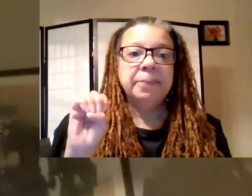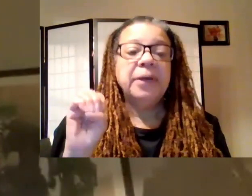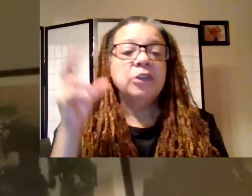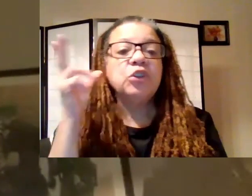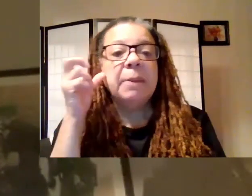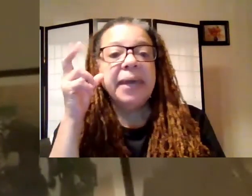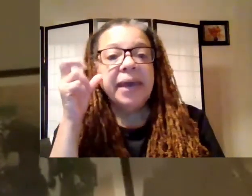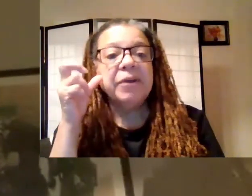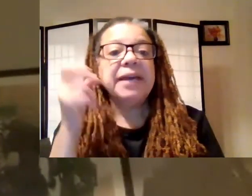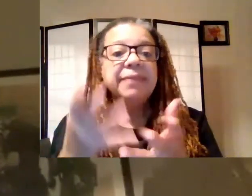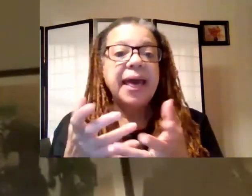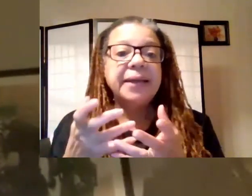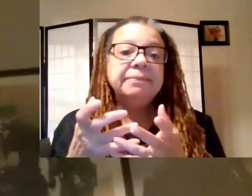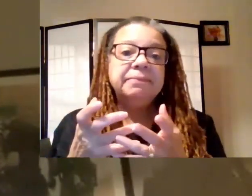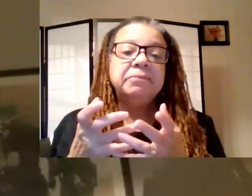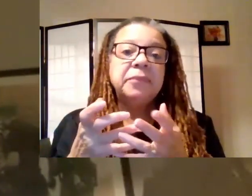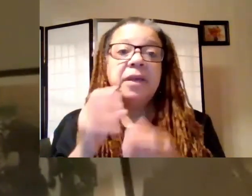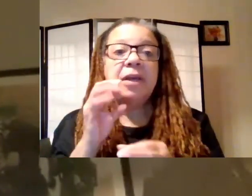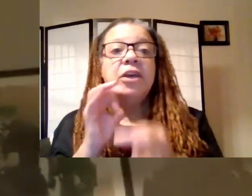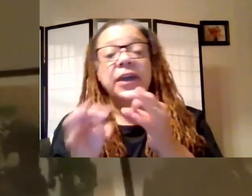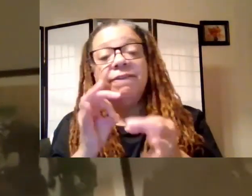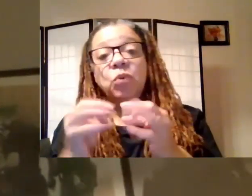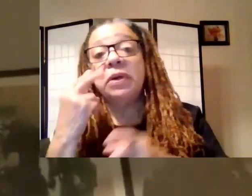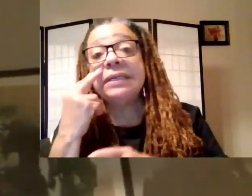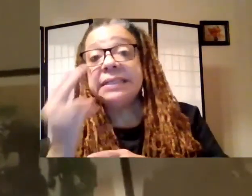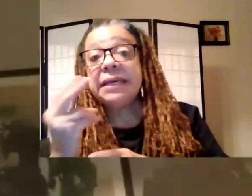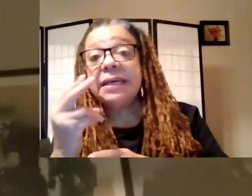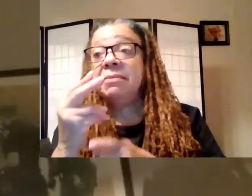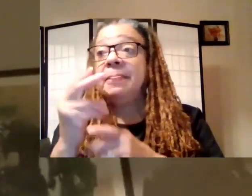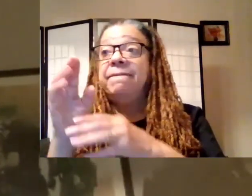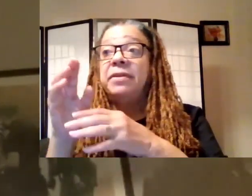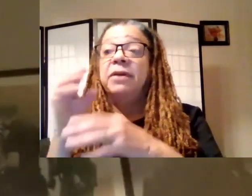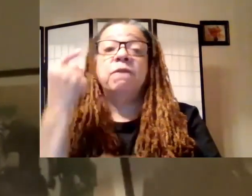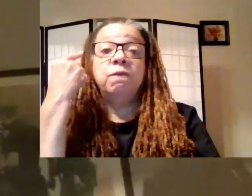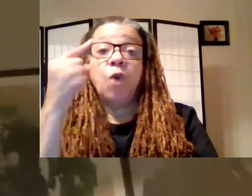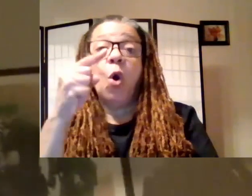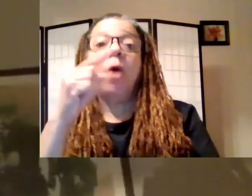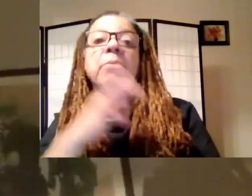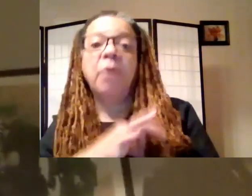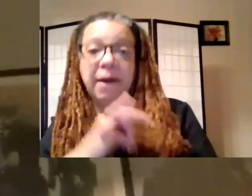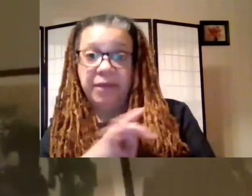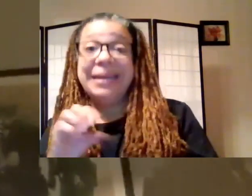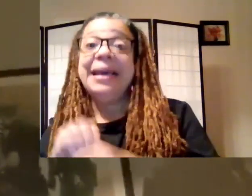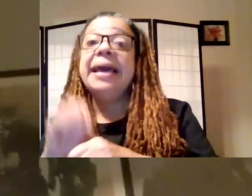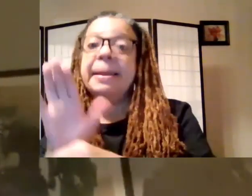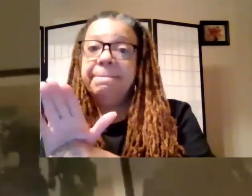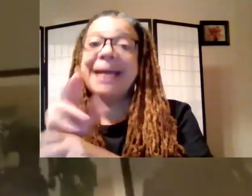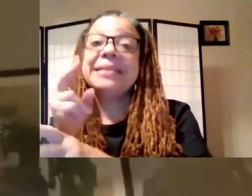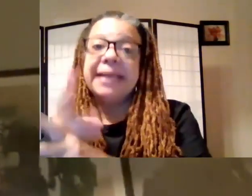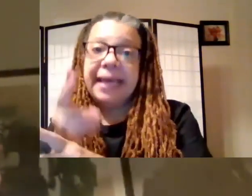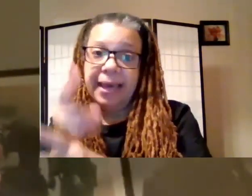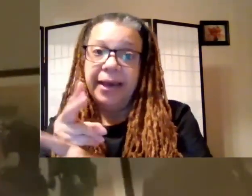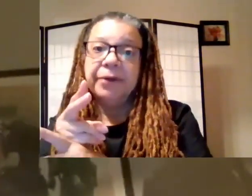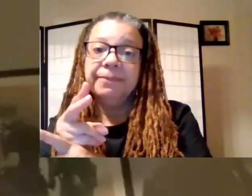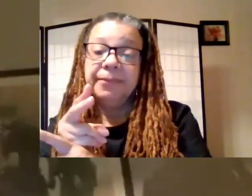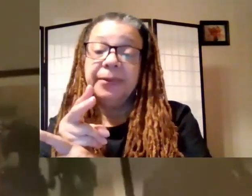you want to be able to see if the corporate or the for-profit ownership impacts care, which really gets to the heart of